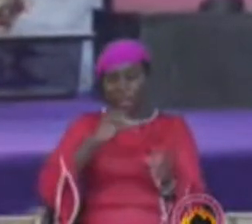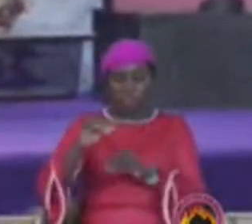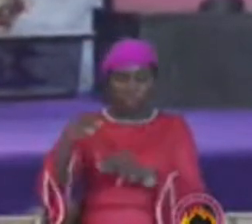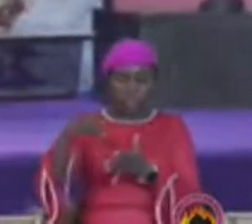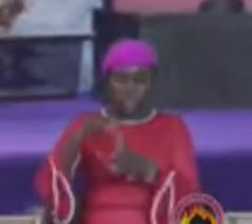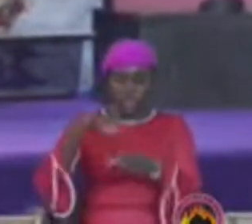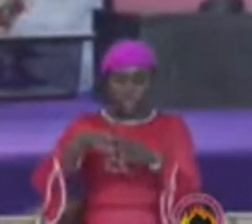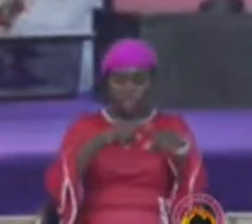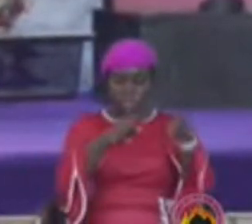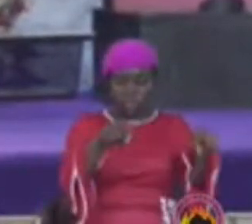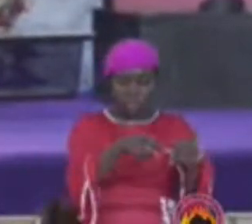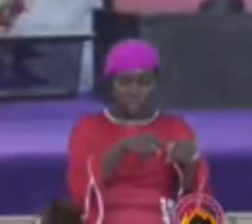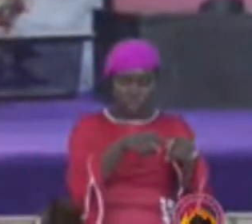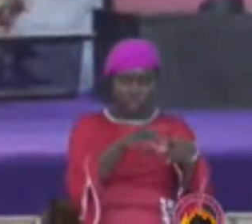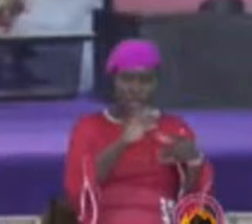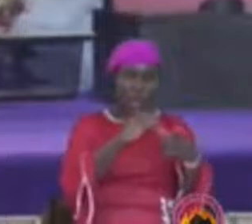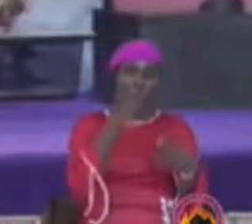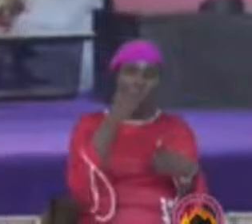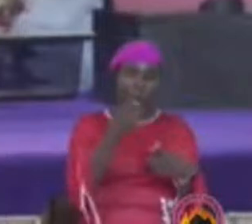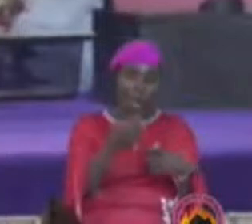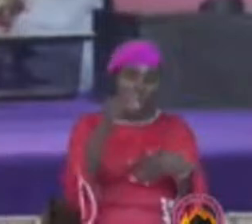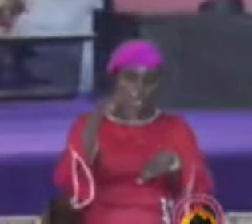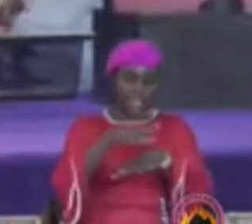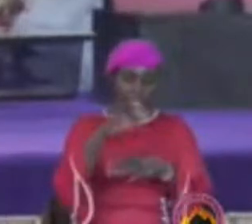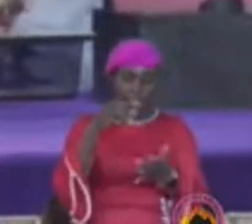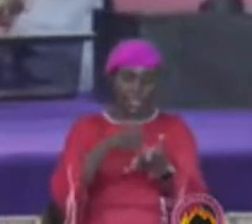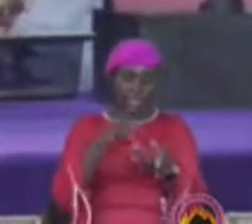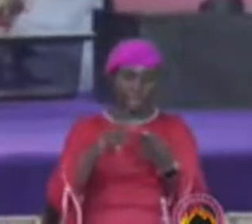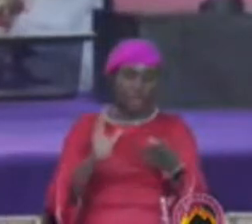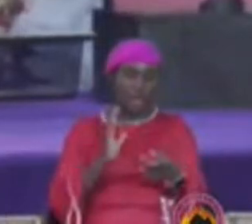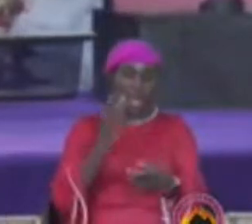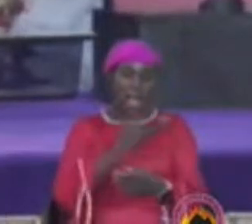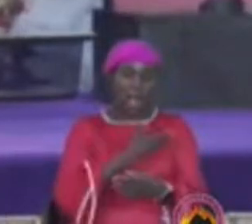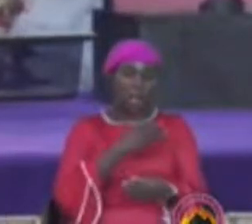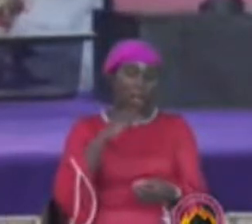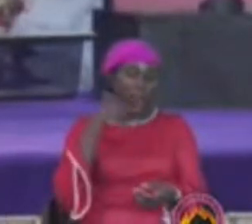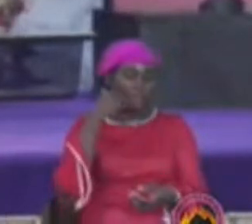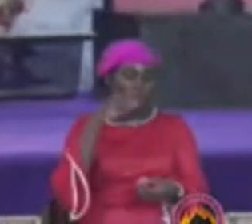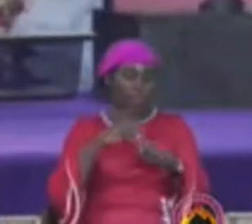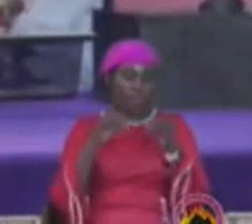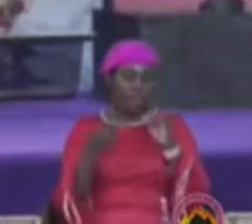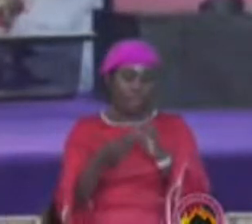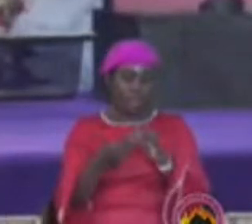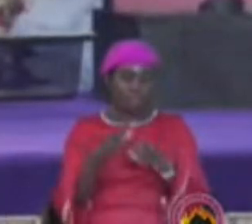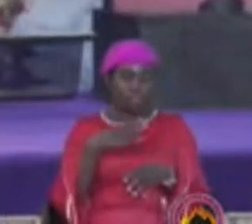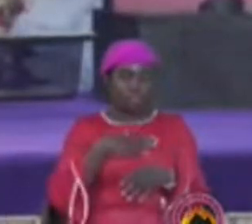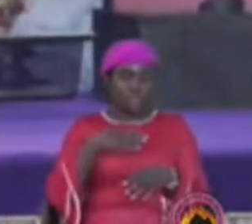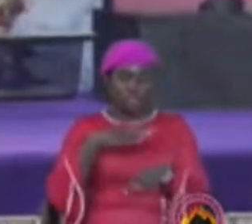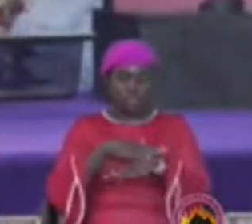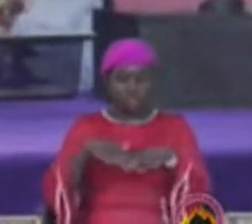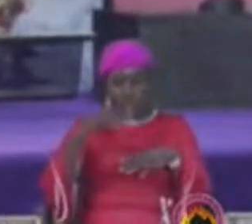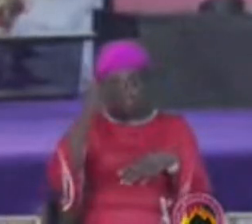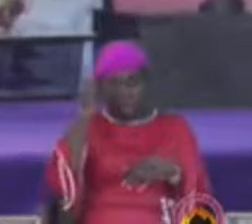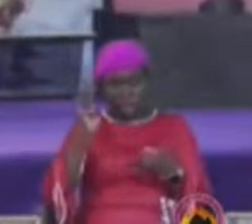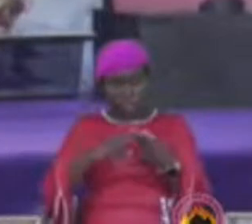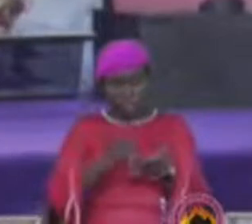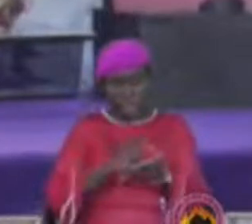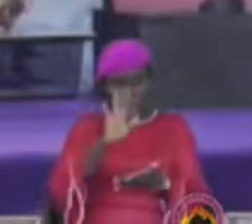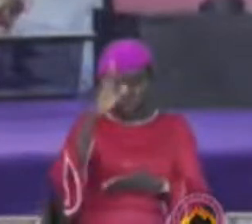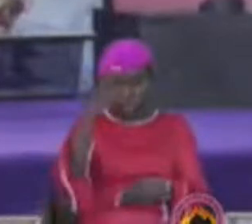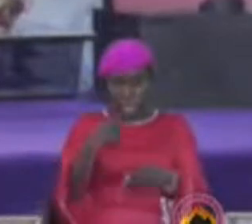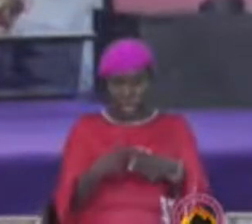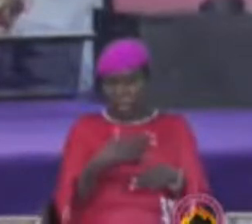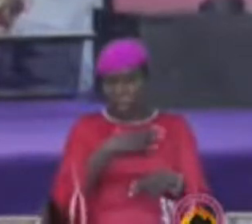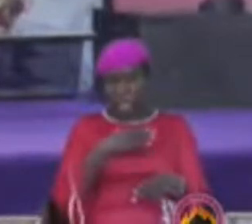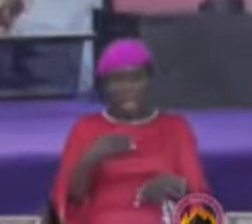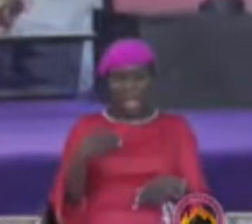boxes, which are conspicuously placed in the auditorium. Remember to include your names and